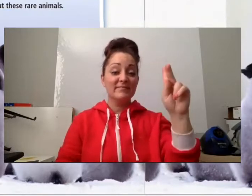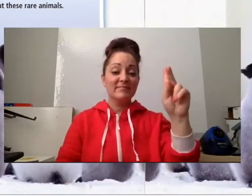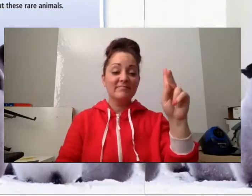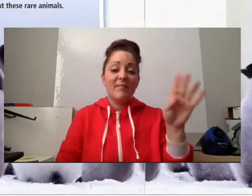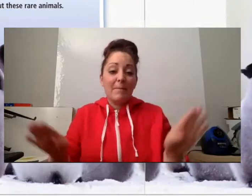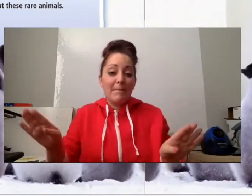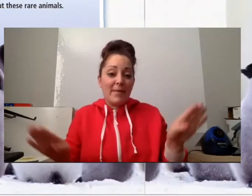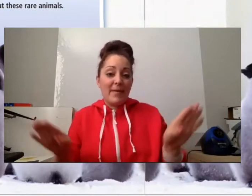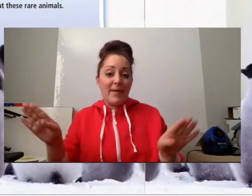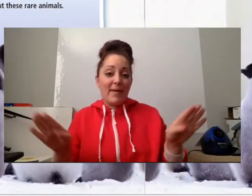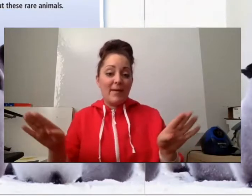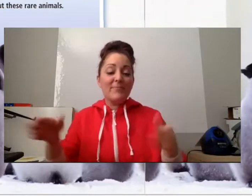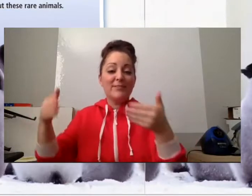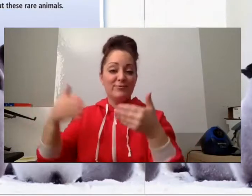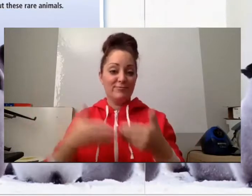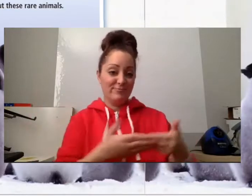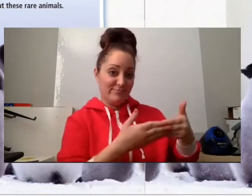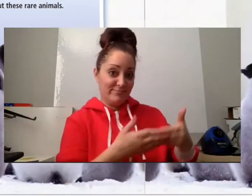Chick.